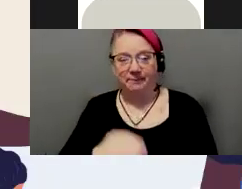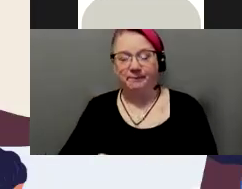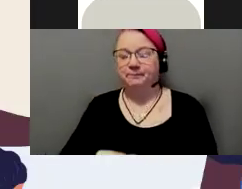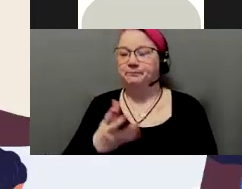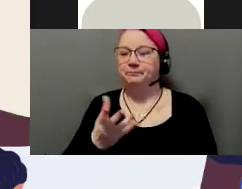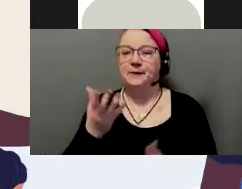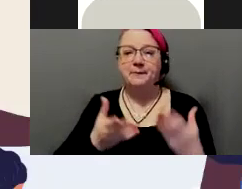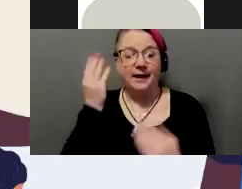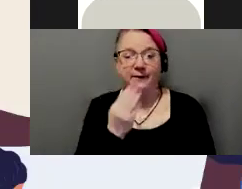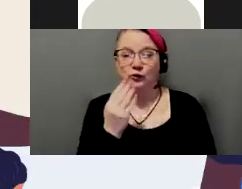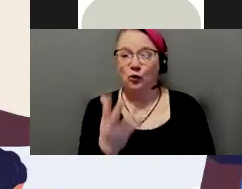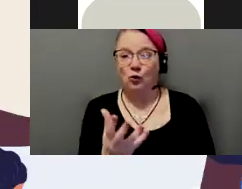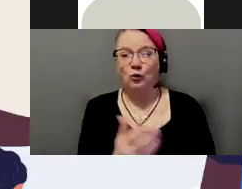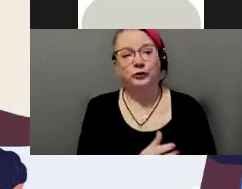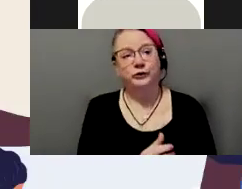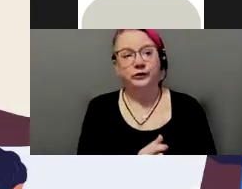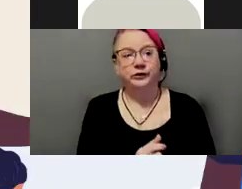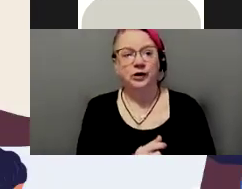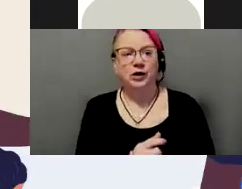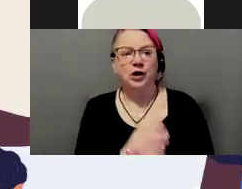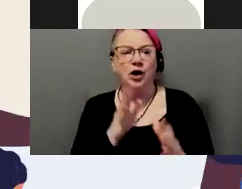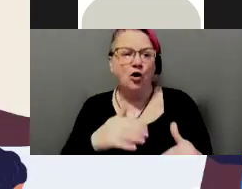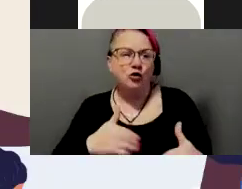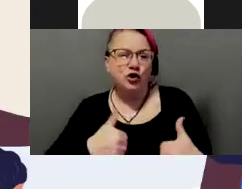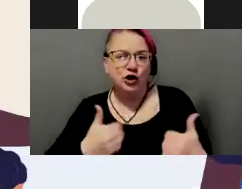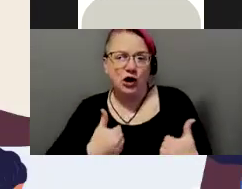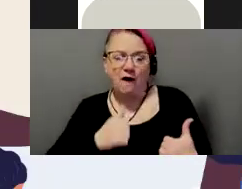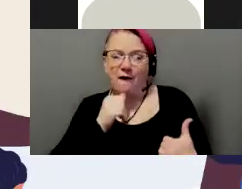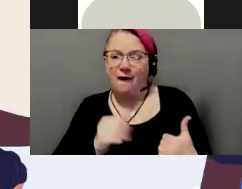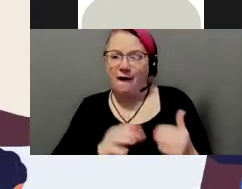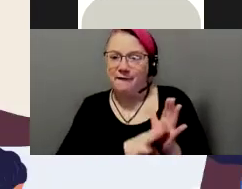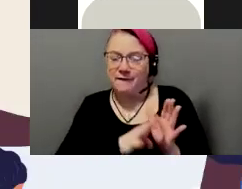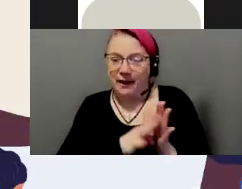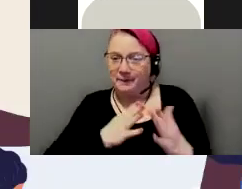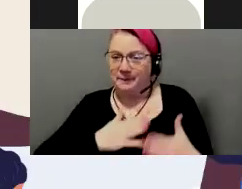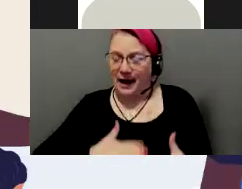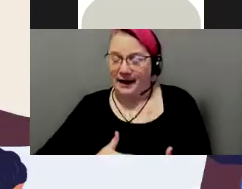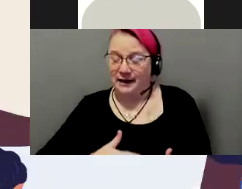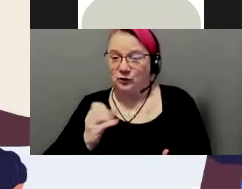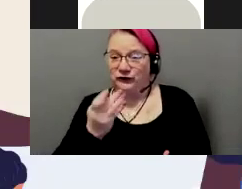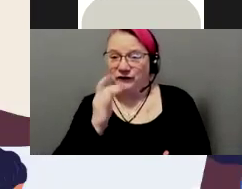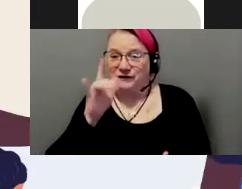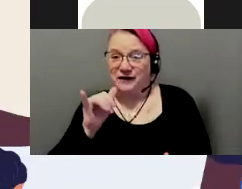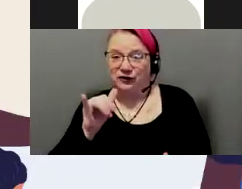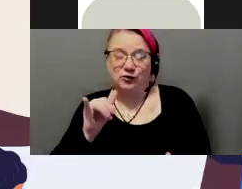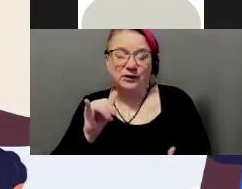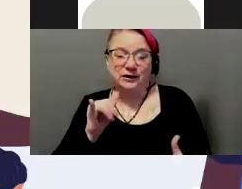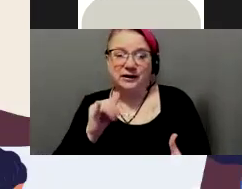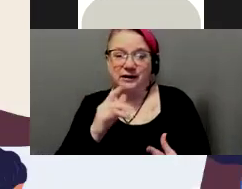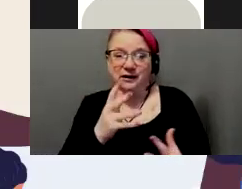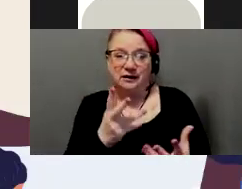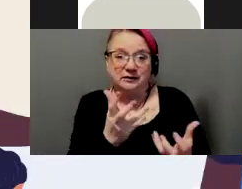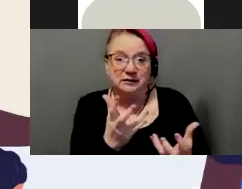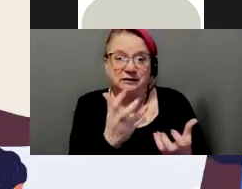may have been told that their young undeveloped bodies were sexually desirable or otherwise been shown love and affection for